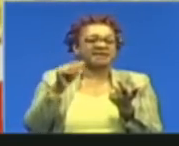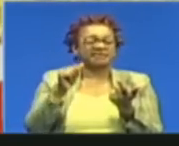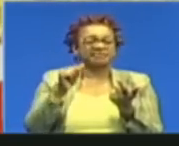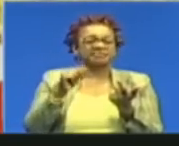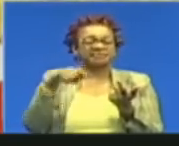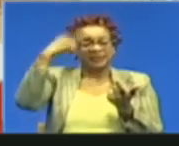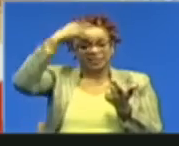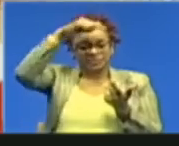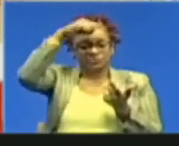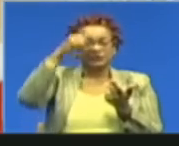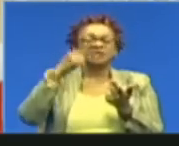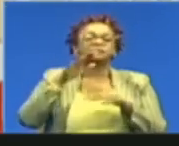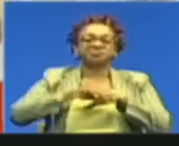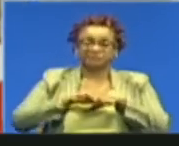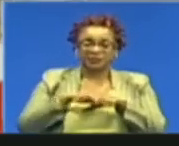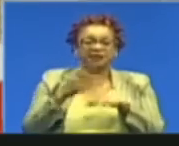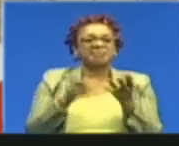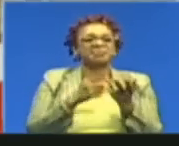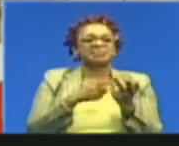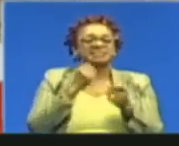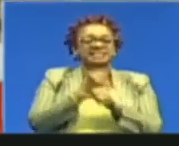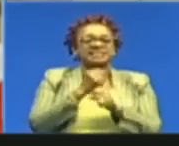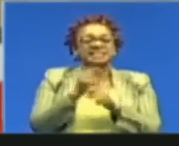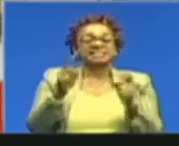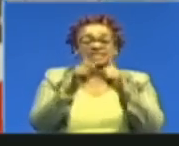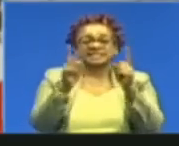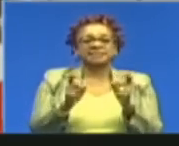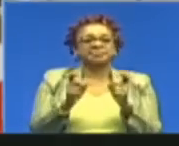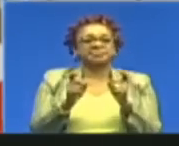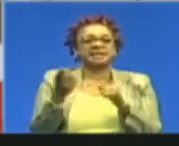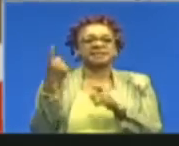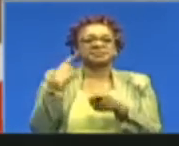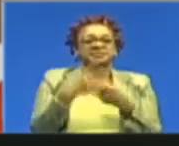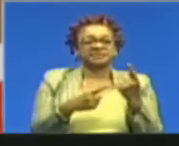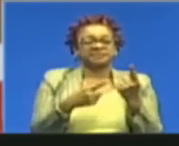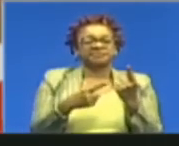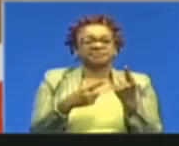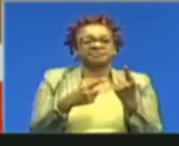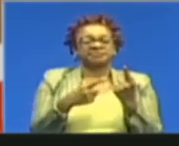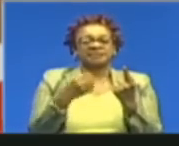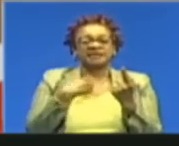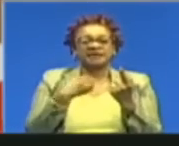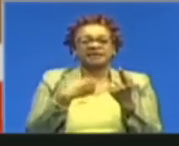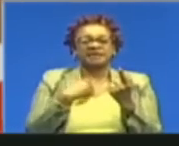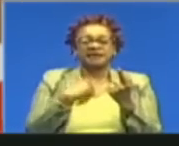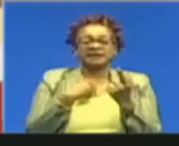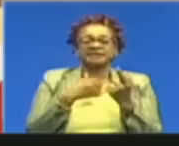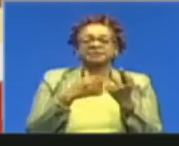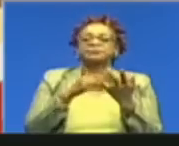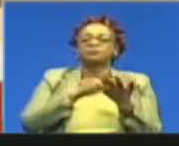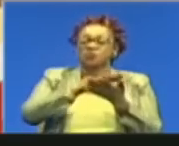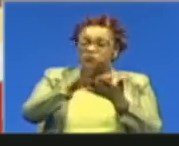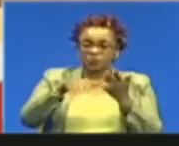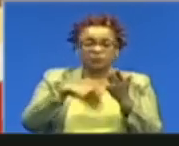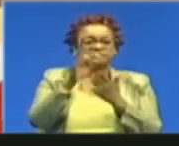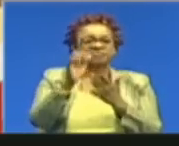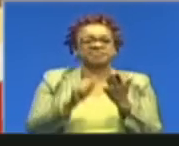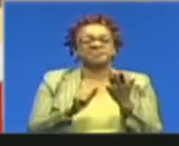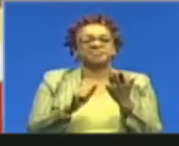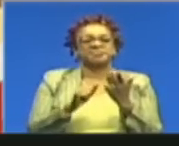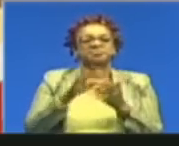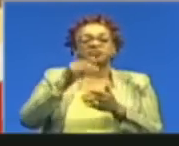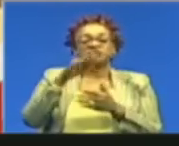in mathematics when he sat for his KCSE exam last year, a score he credits the Olympiad for. And Charles is not